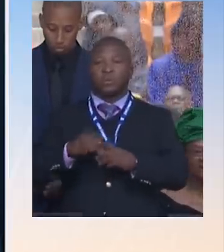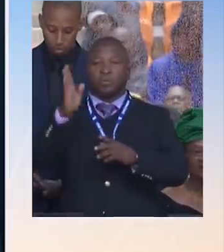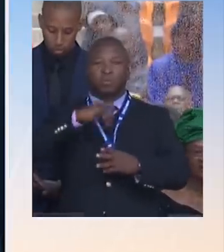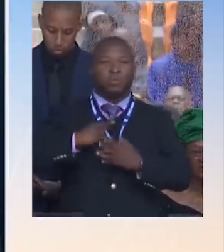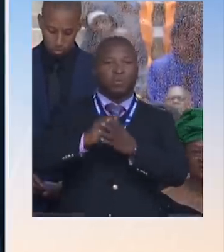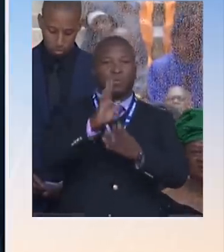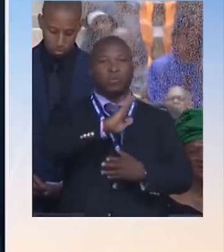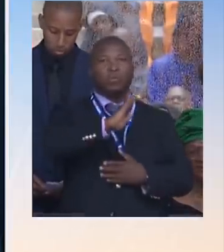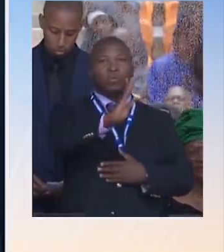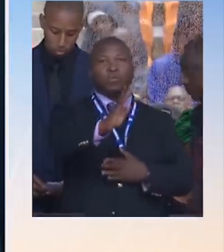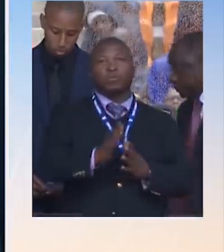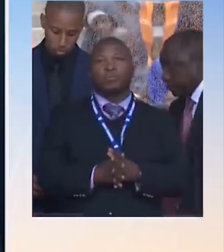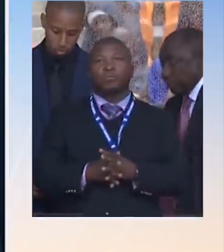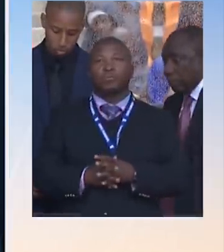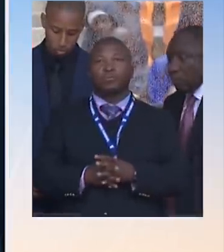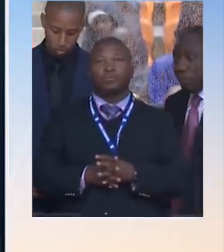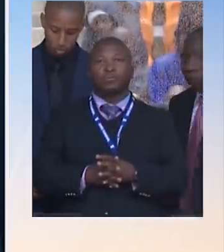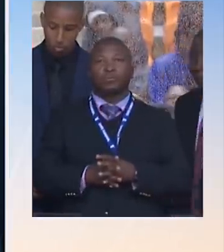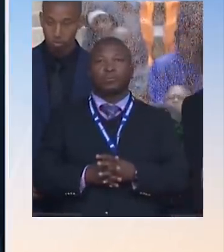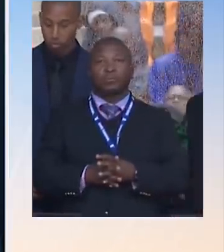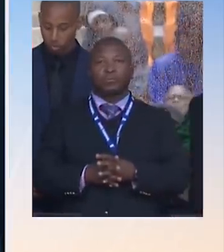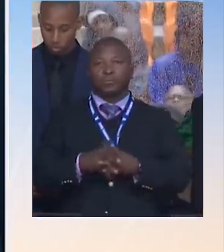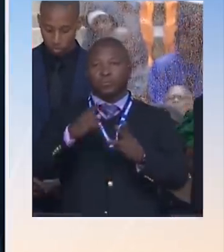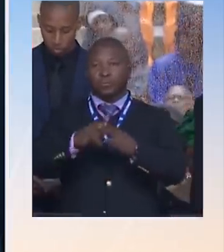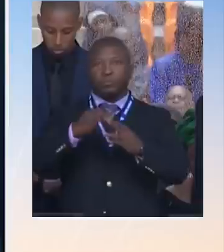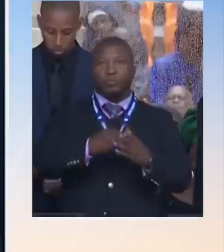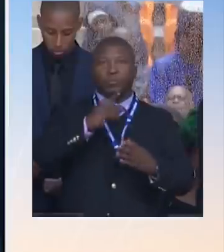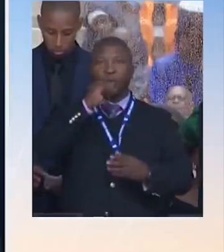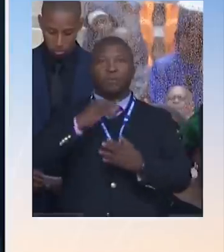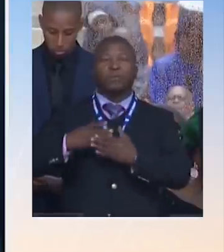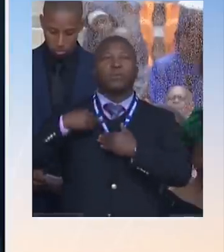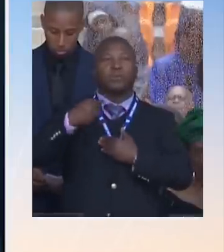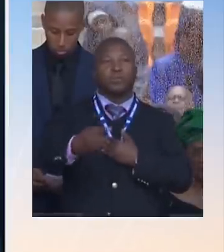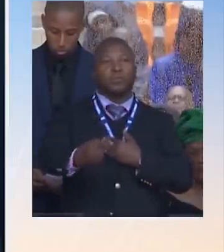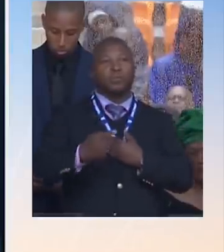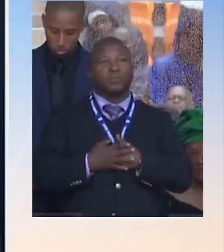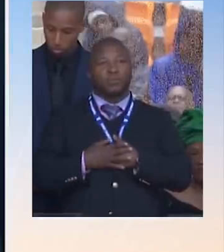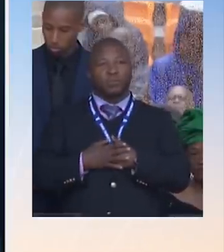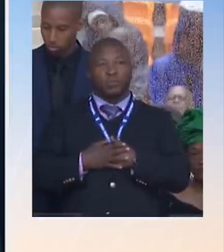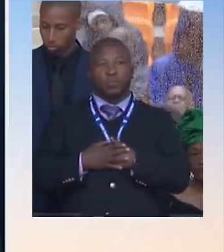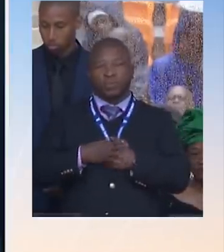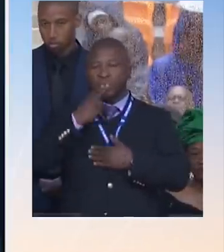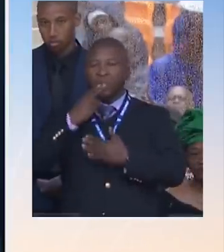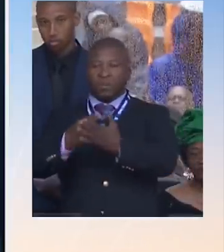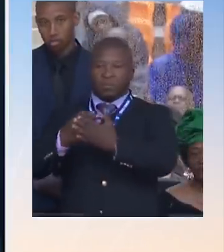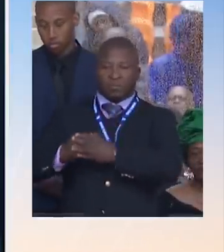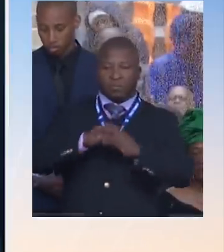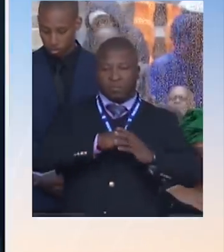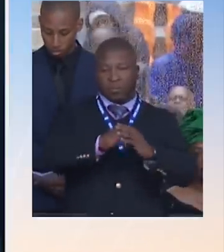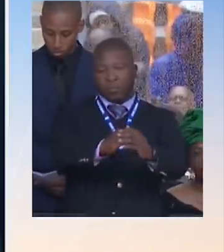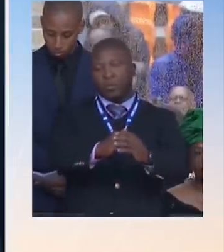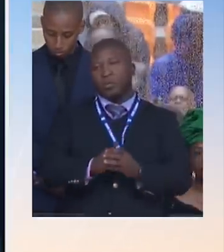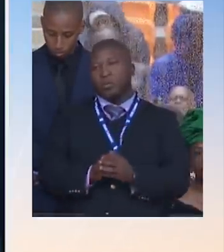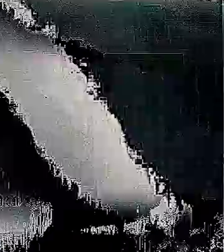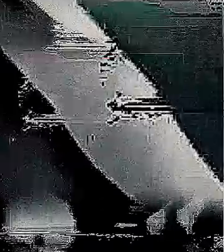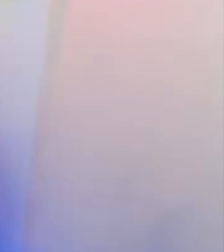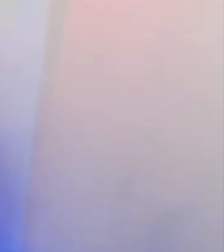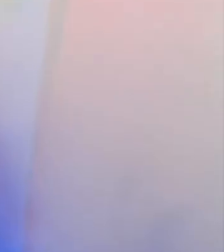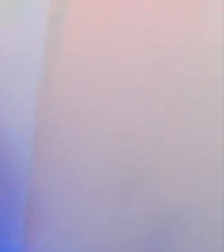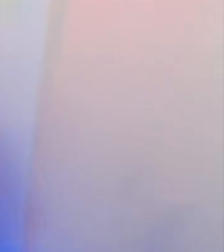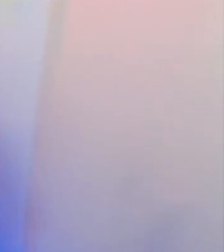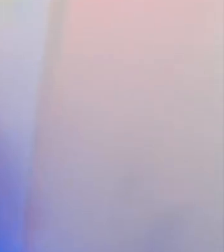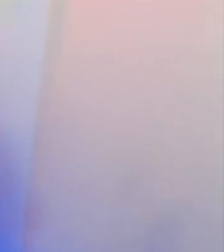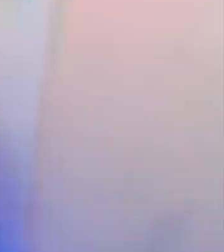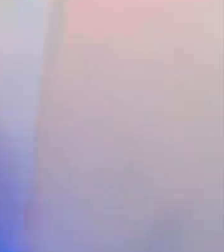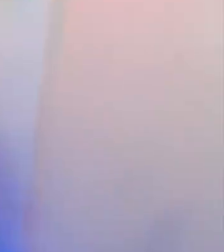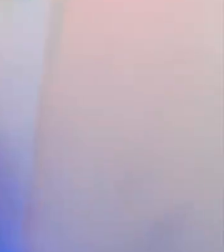signed an executive order on racial equity on his sixth day in office. And, of course, he will be watching it closely, as many people in the country will be. Welcome